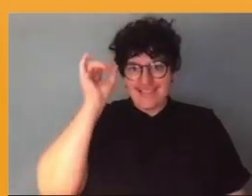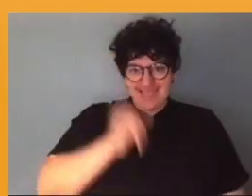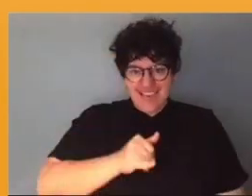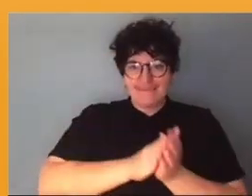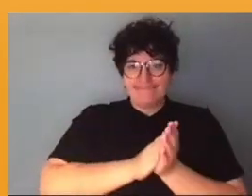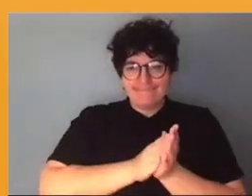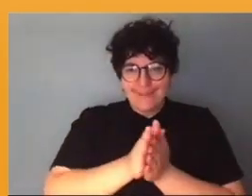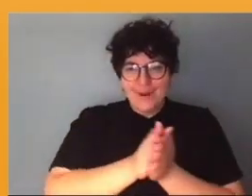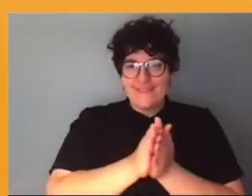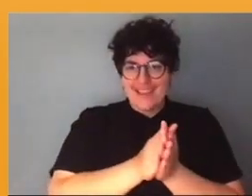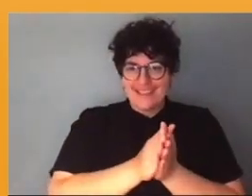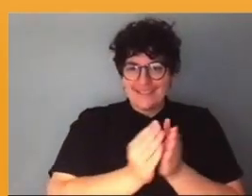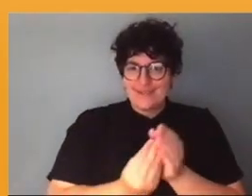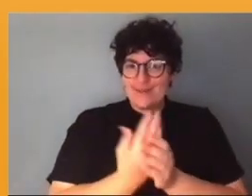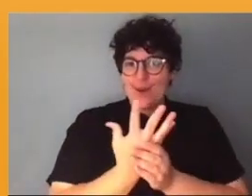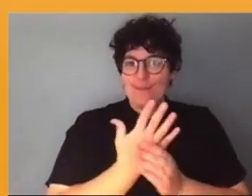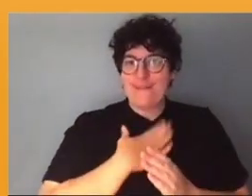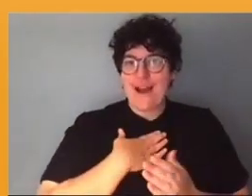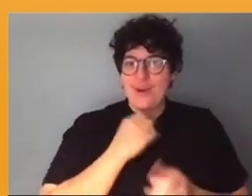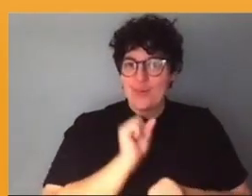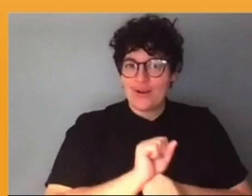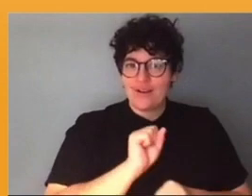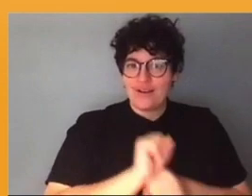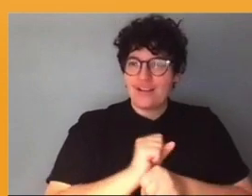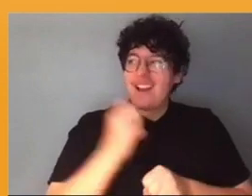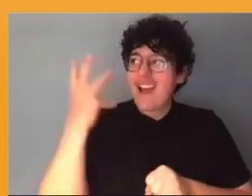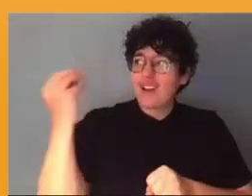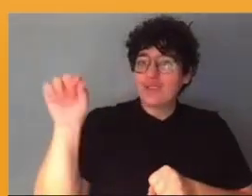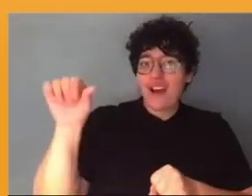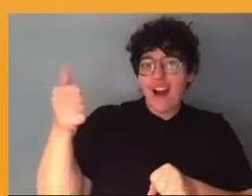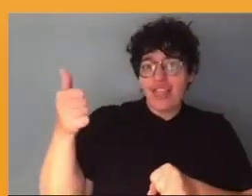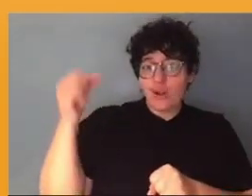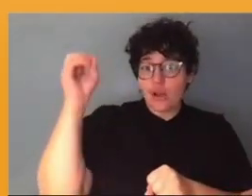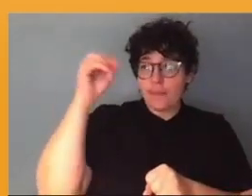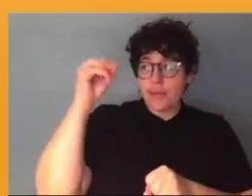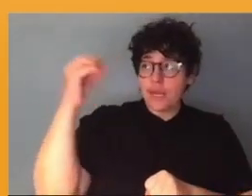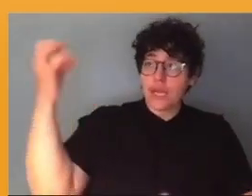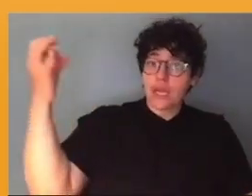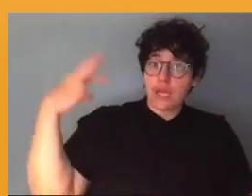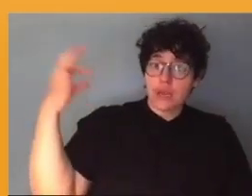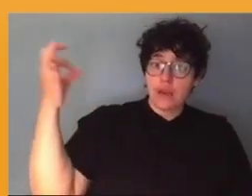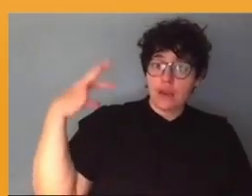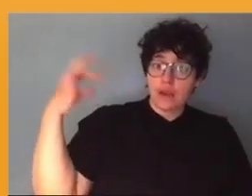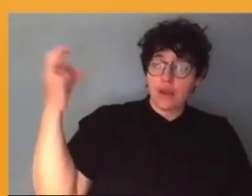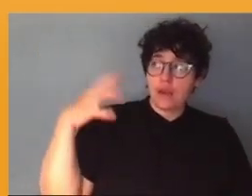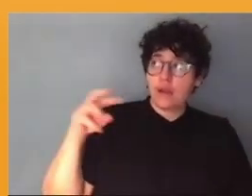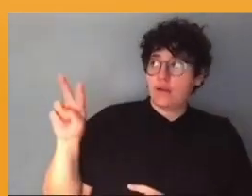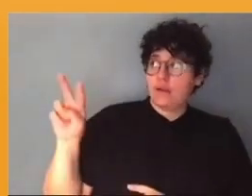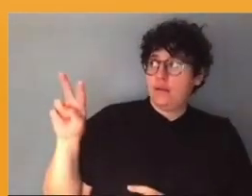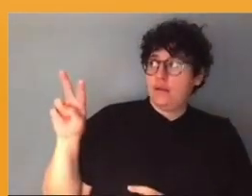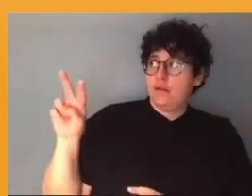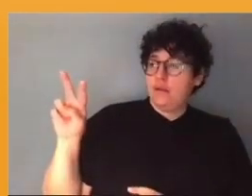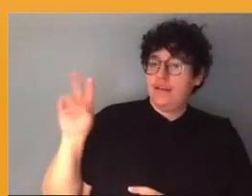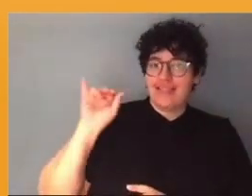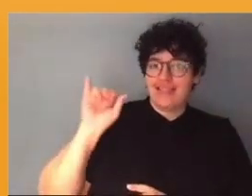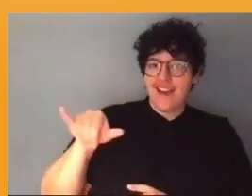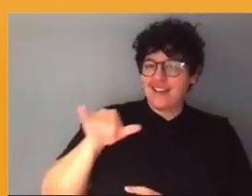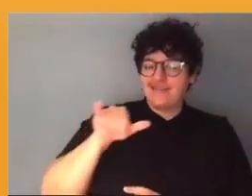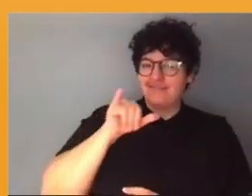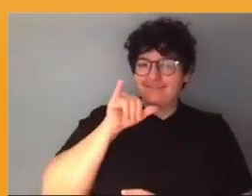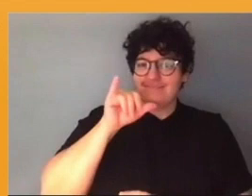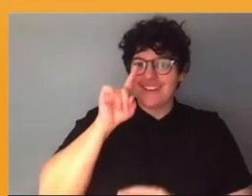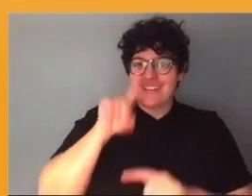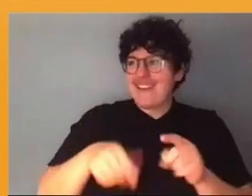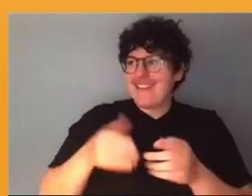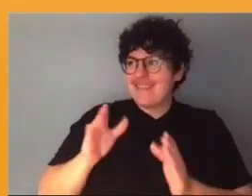of letting, you know, outside opinion dictate what I choose to portray. And I think that goes back to a lot of